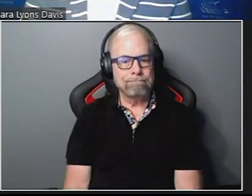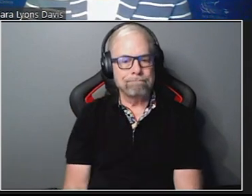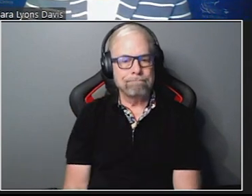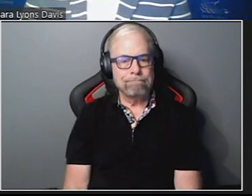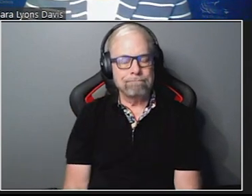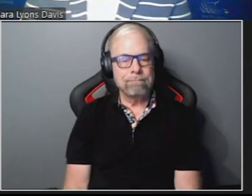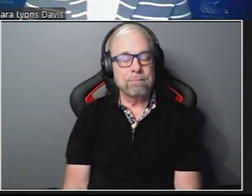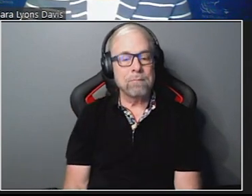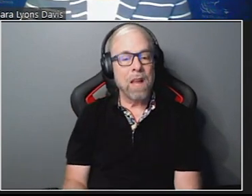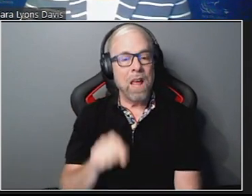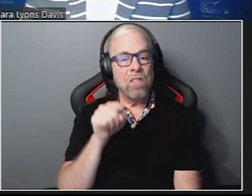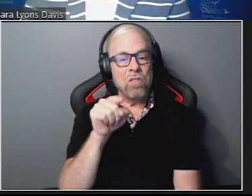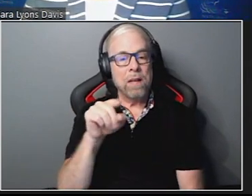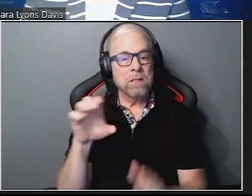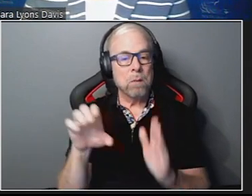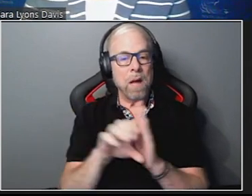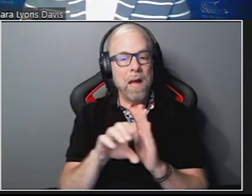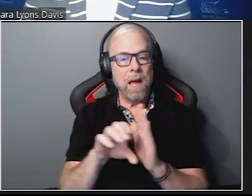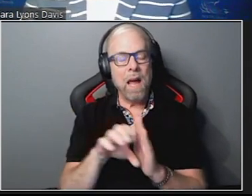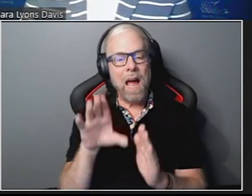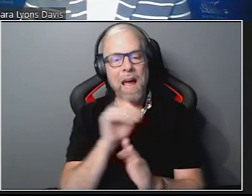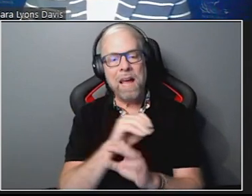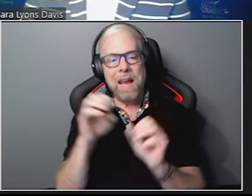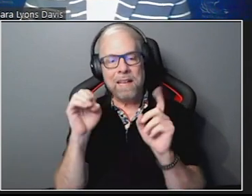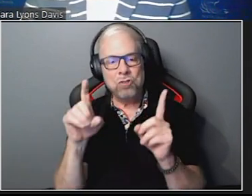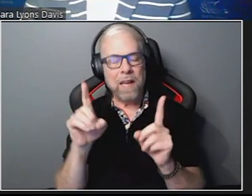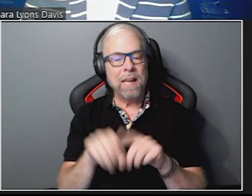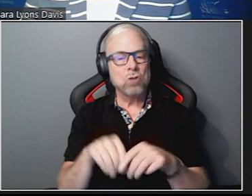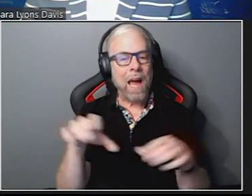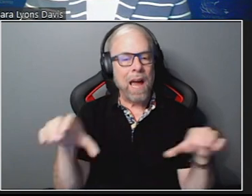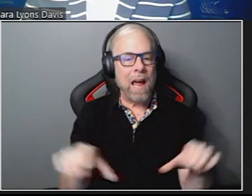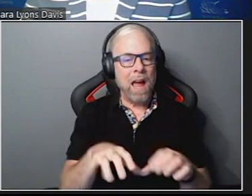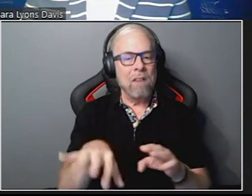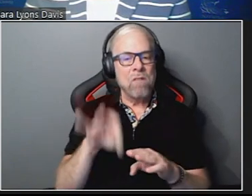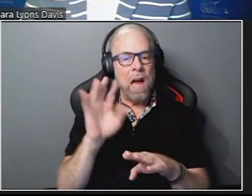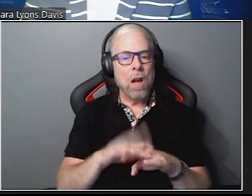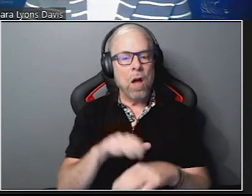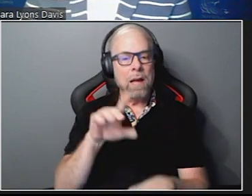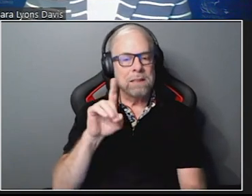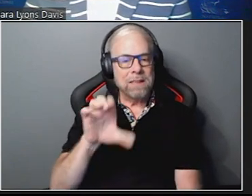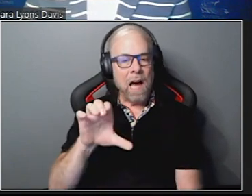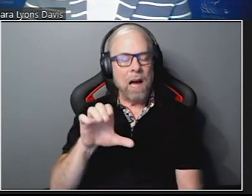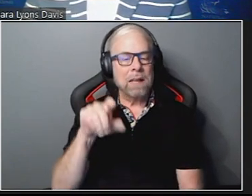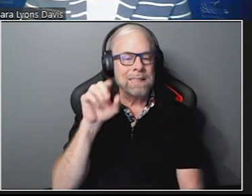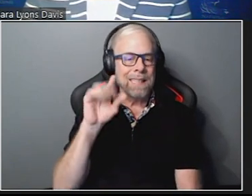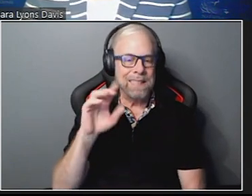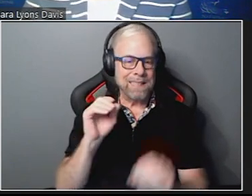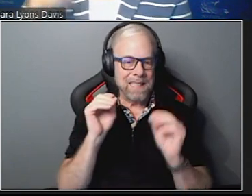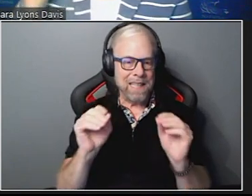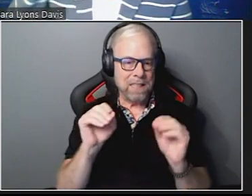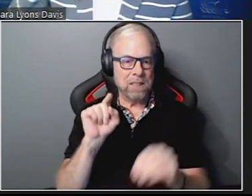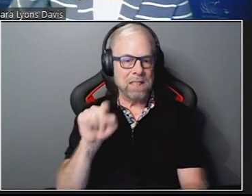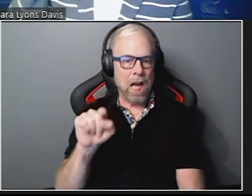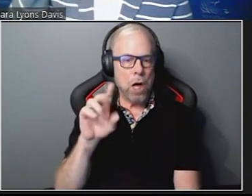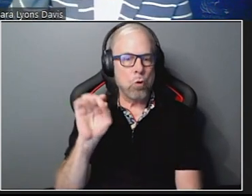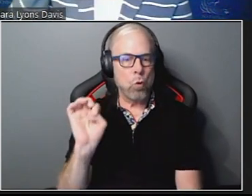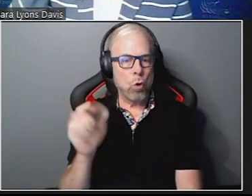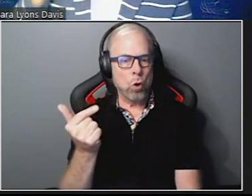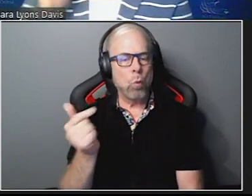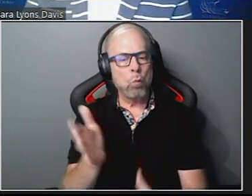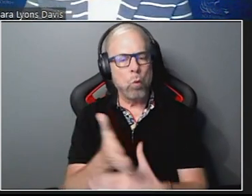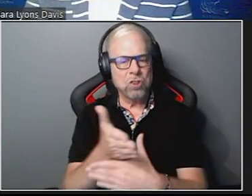This image and educational activity can be found on docsteach.org, and we'll share this image again at the end of the